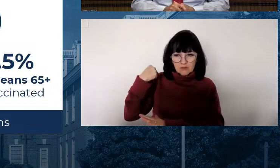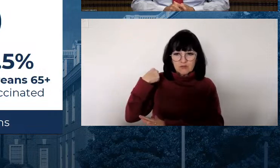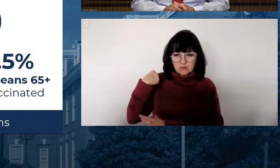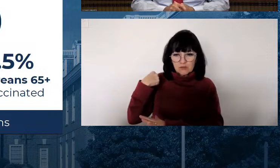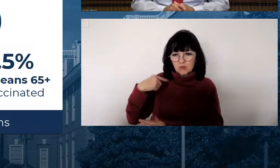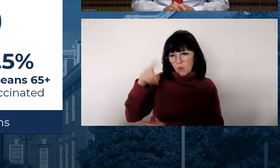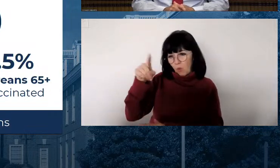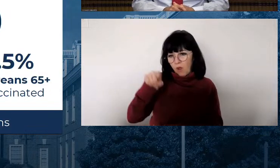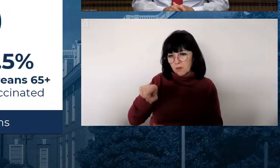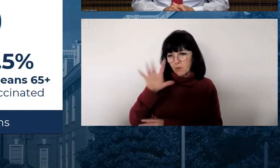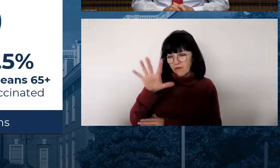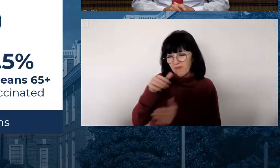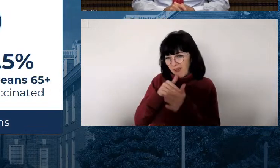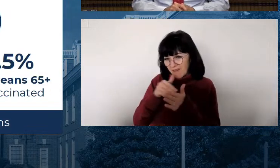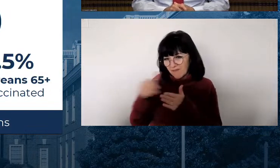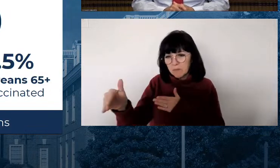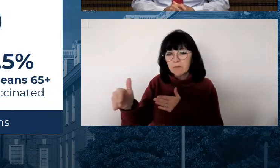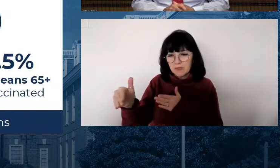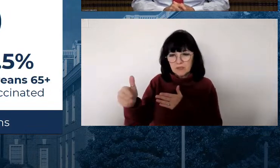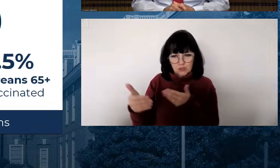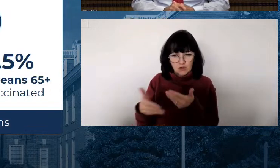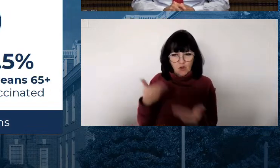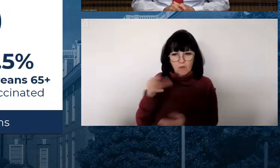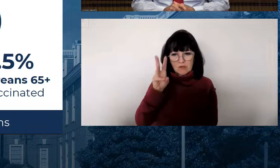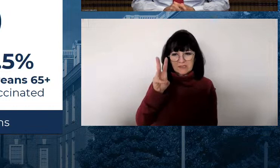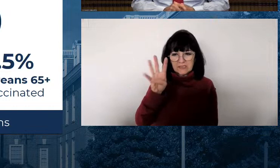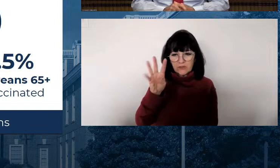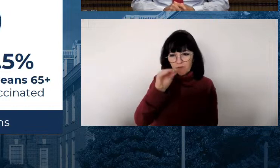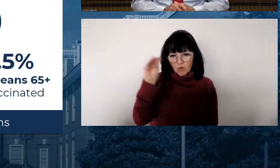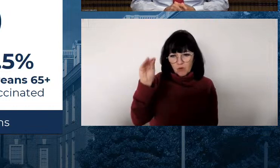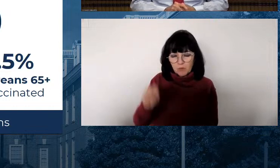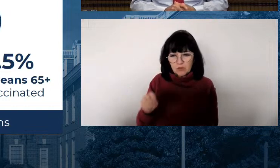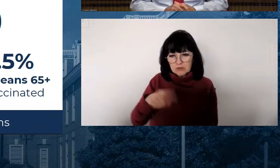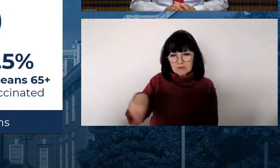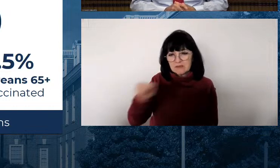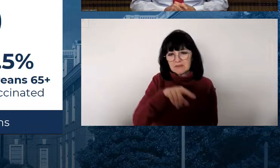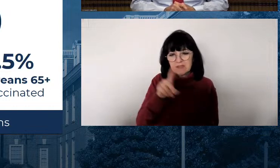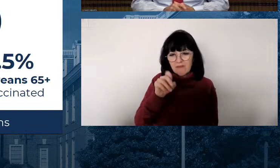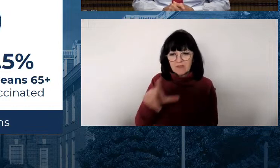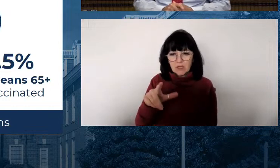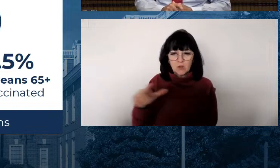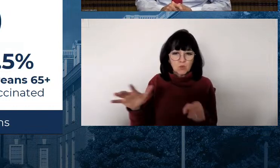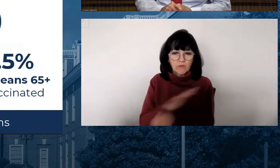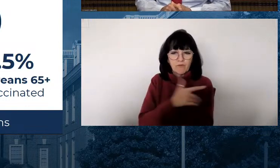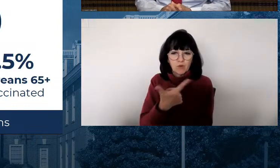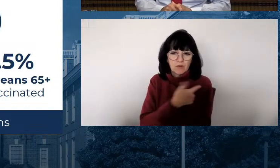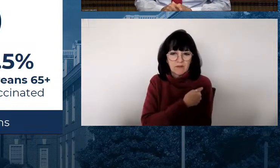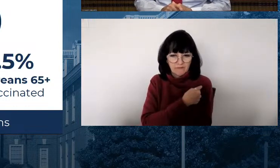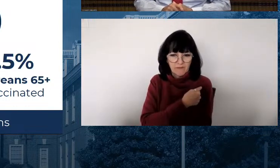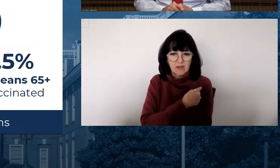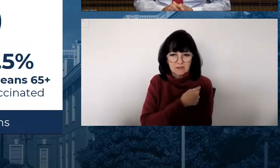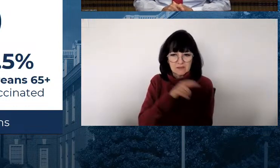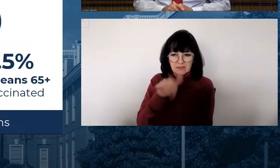administered, almost 64% of Delawareans who are fully vaccinated. That's about